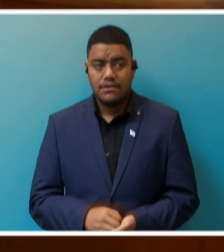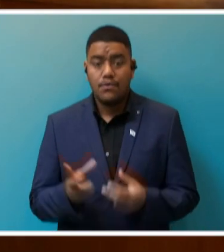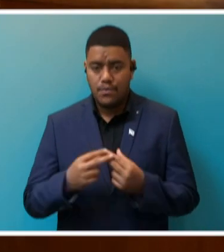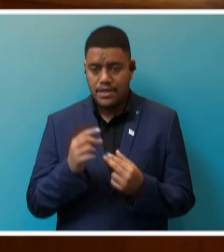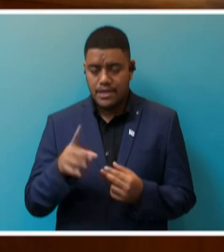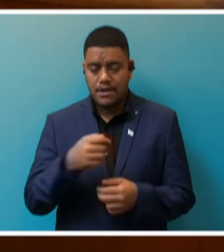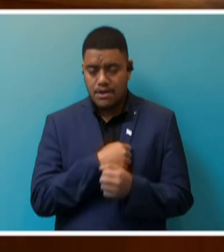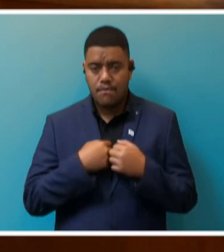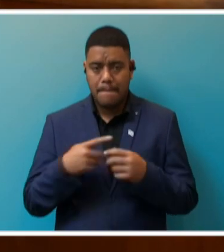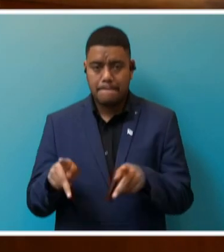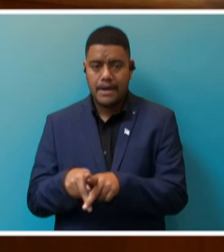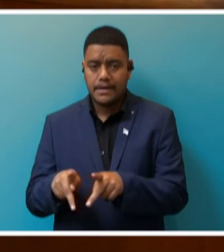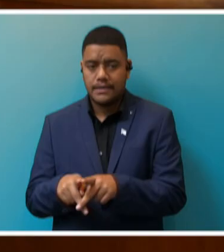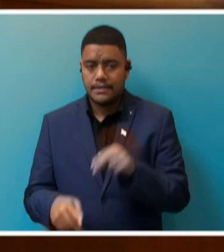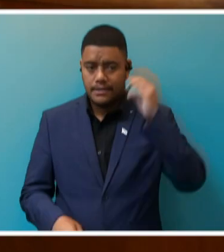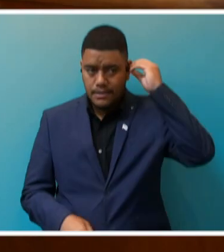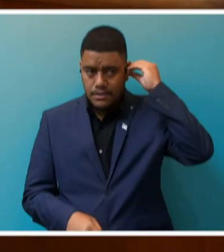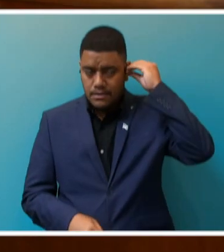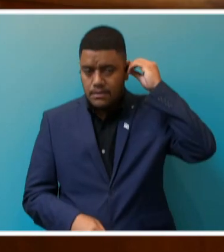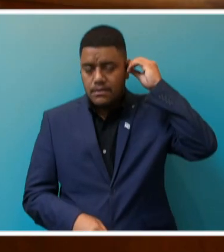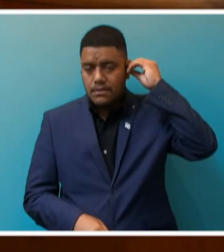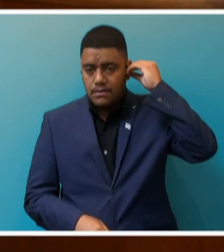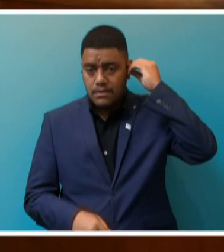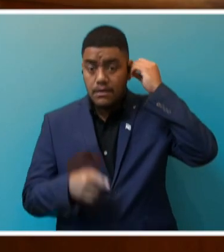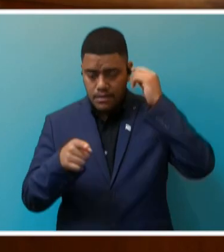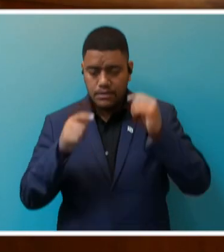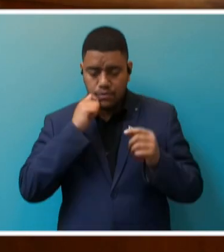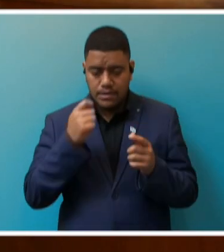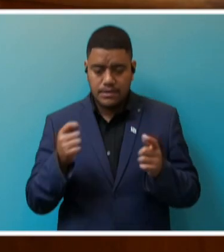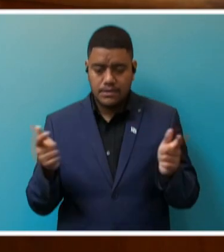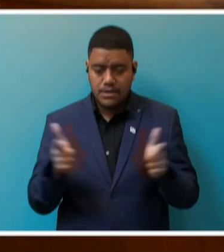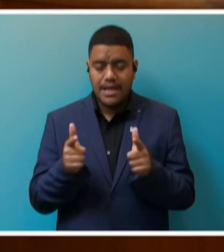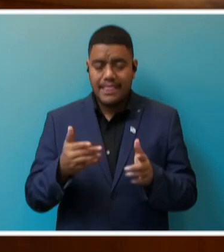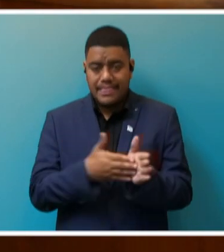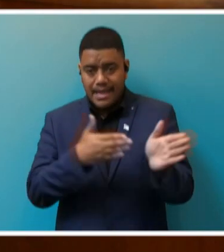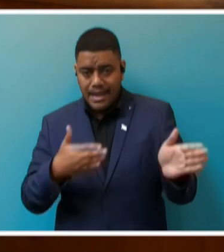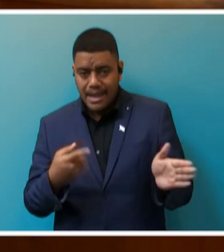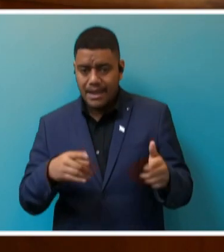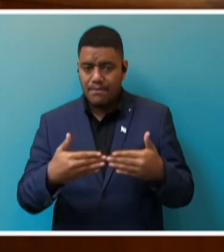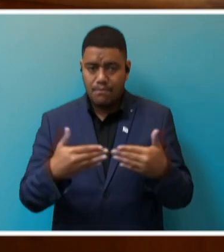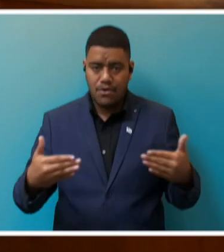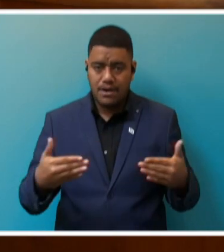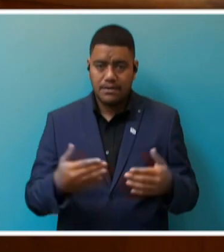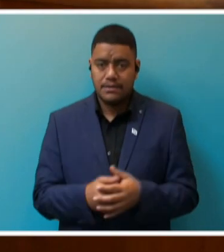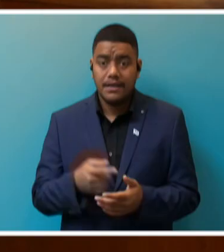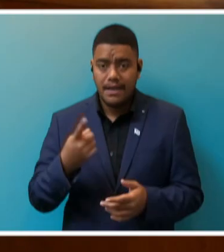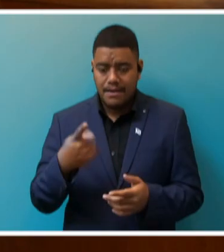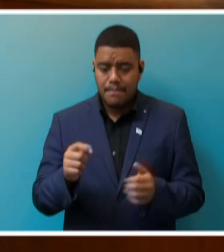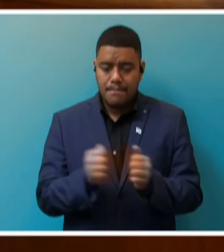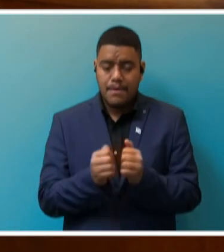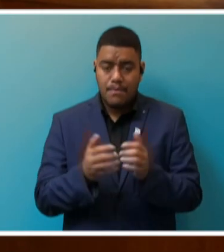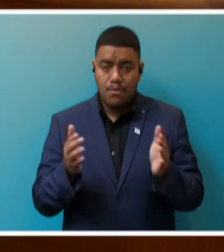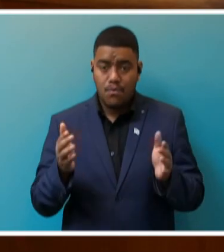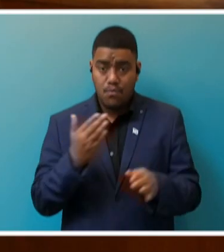regional partners. This will reduce delays at the border, cut down paperwork, and give traders